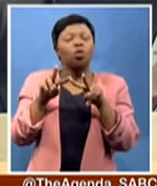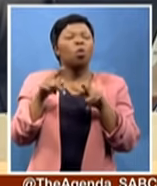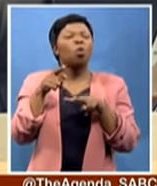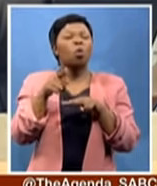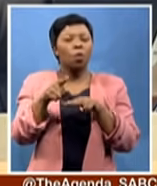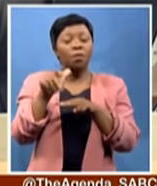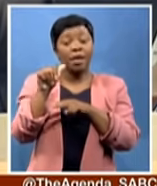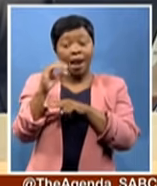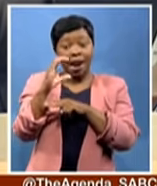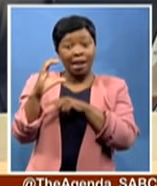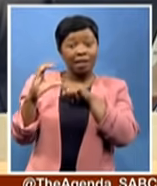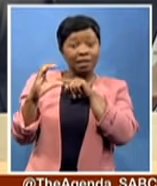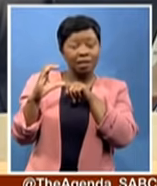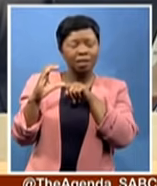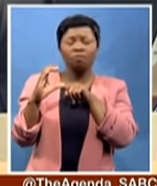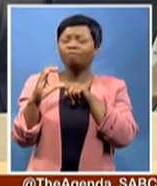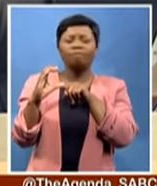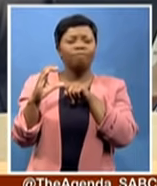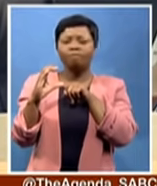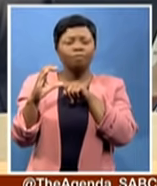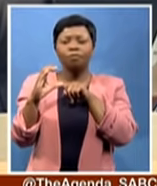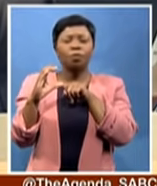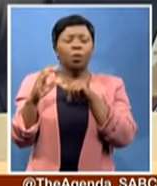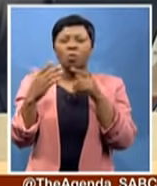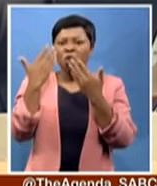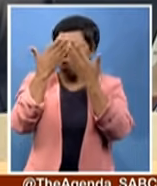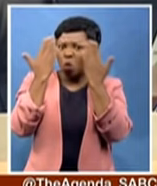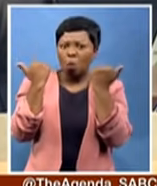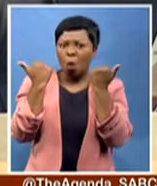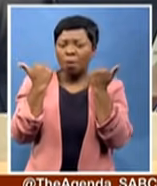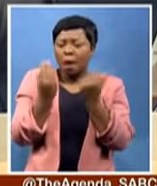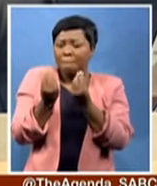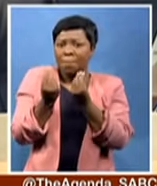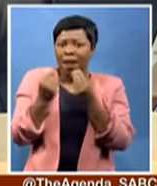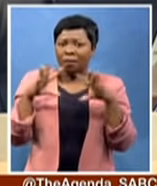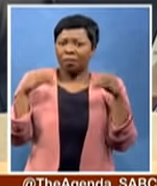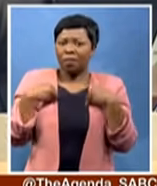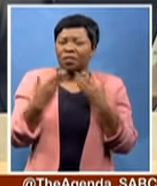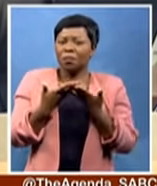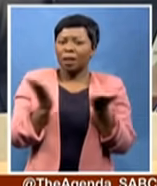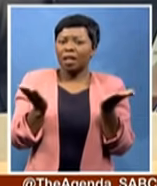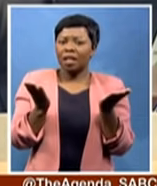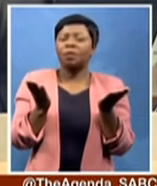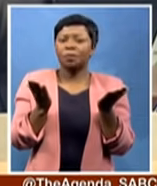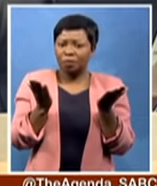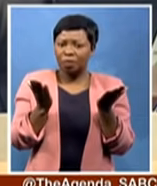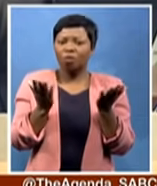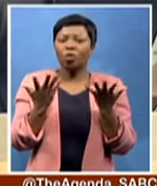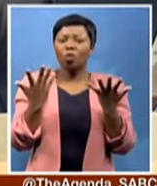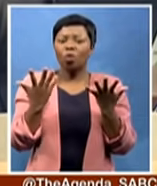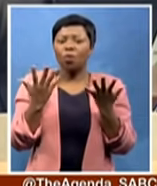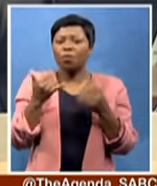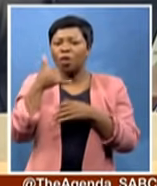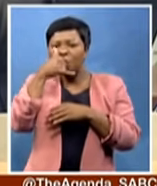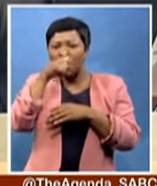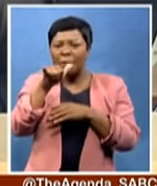knowingly accept monies that are a product of a criminal act, are offered